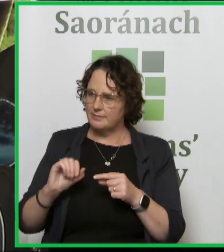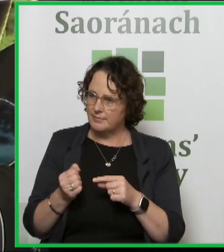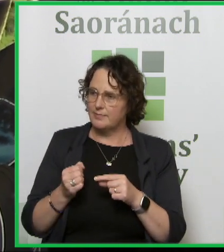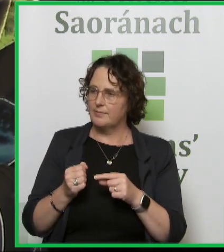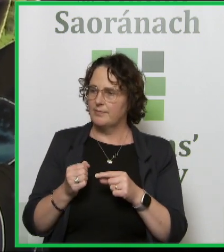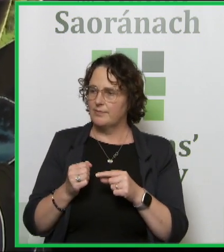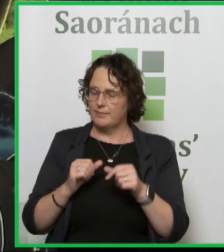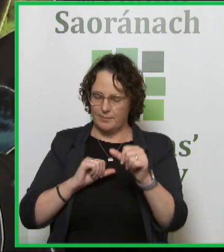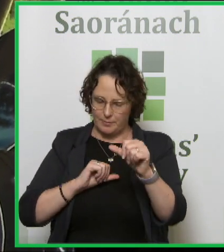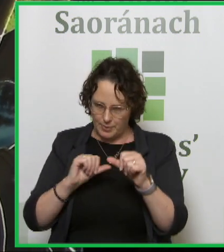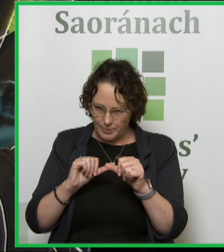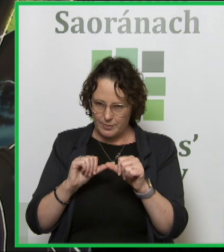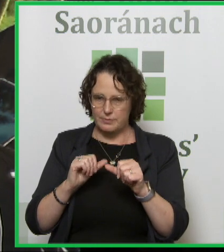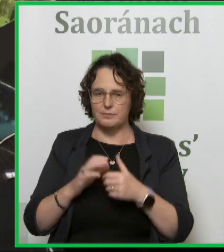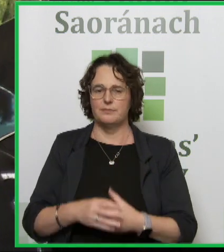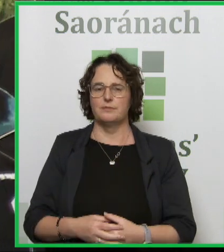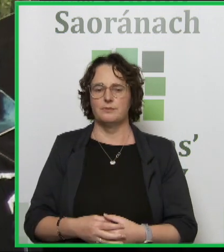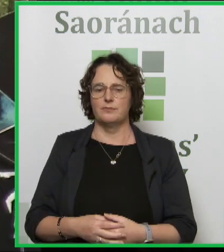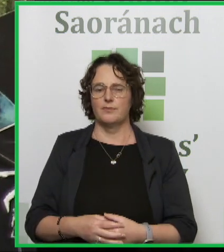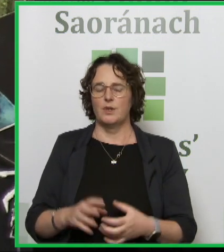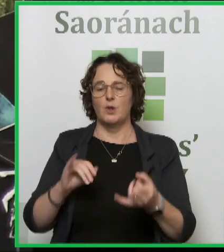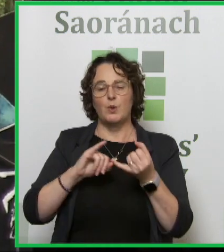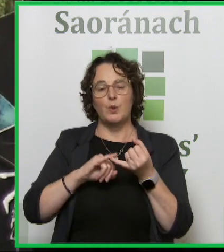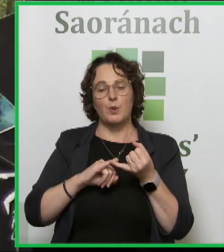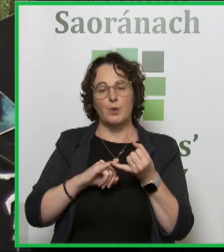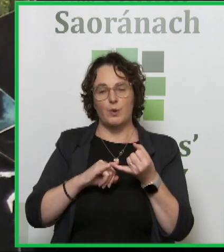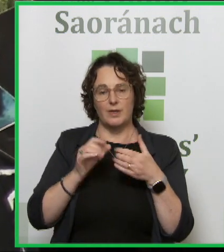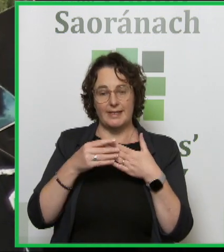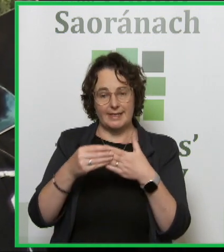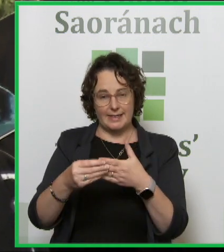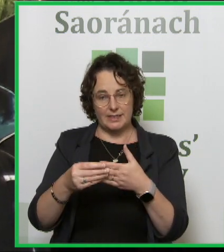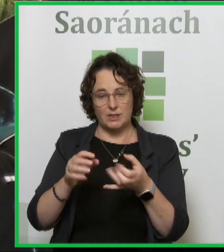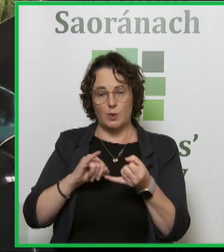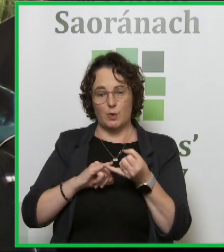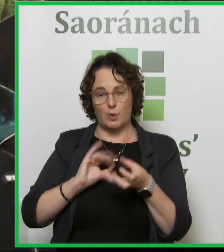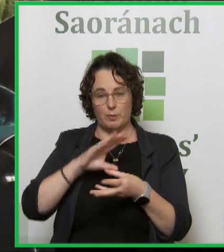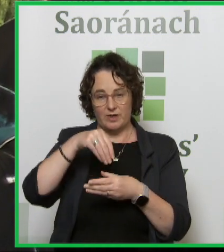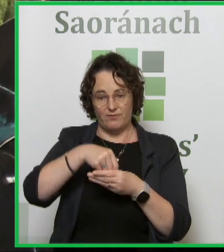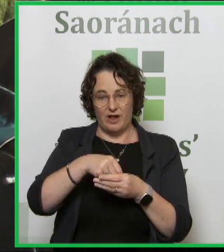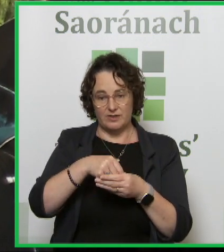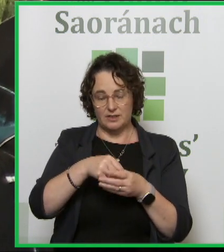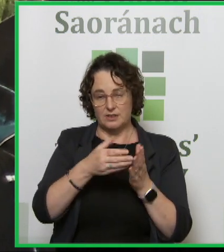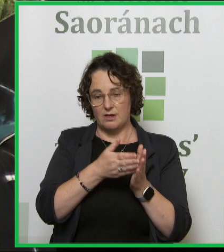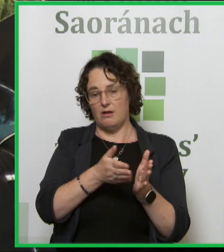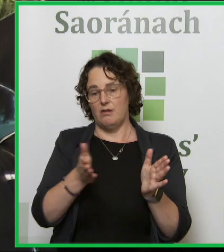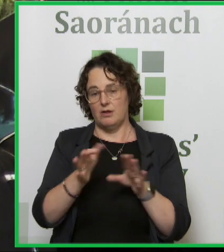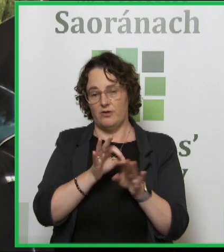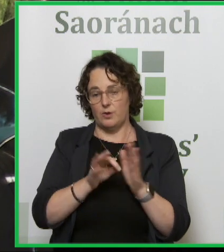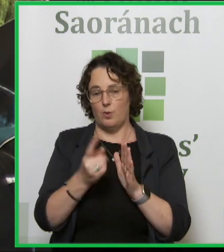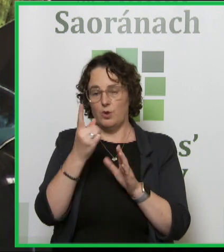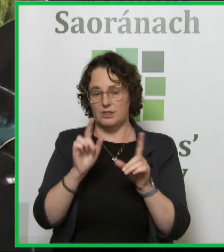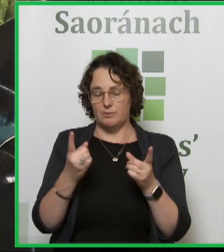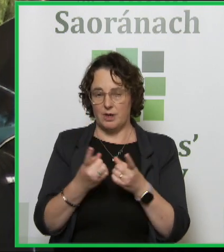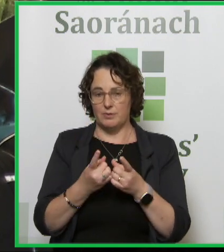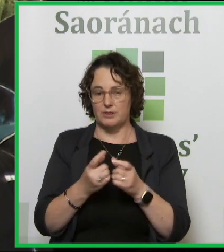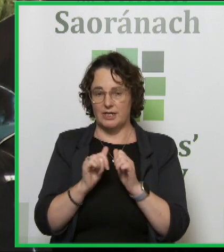set definitive. Whose leads, who's going to be involved? This is cross-government. There is no one government department or